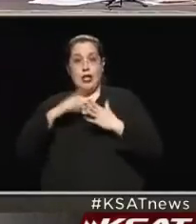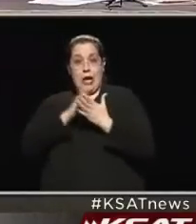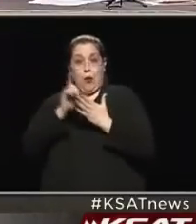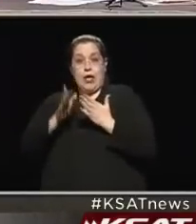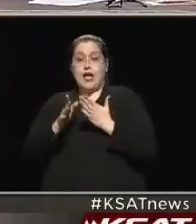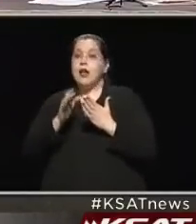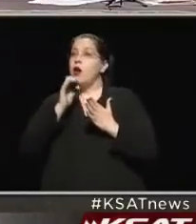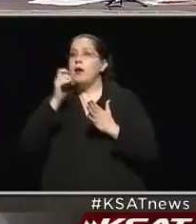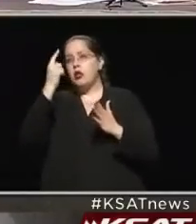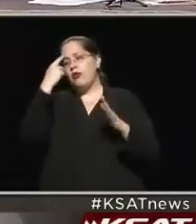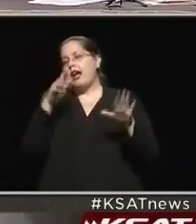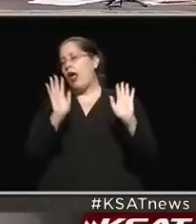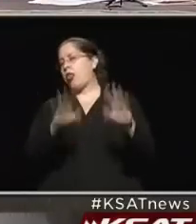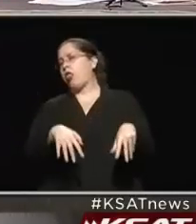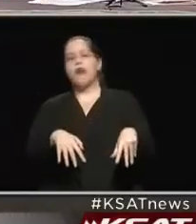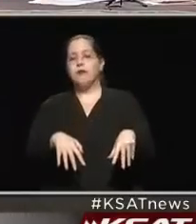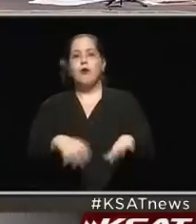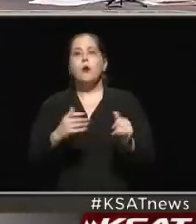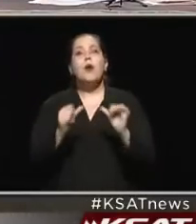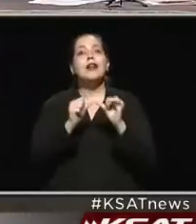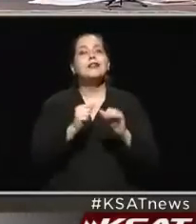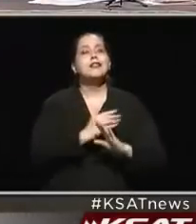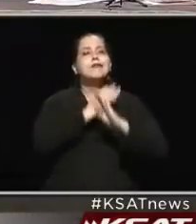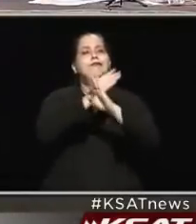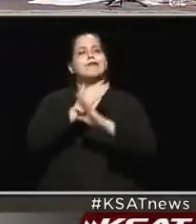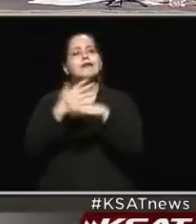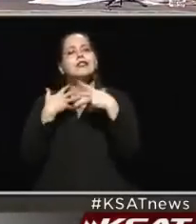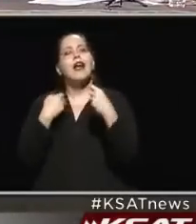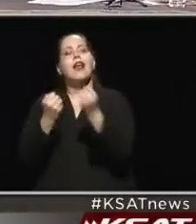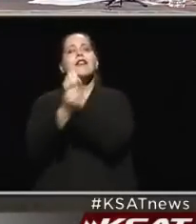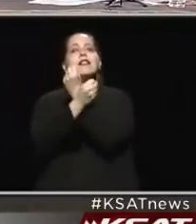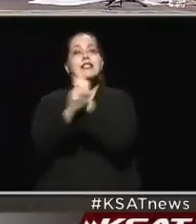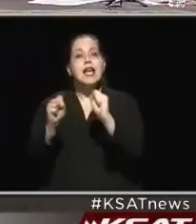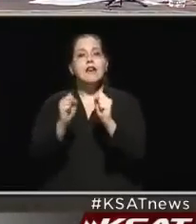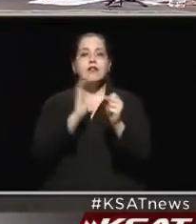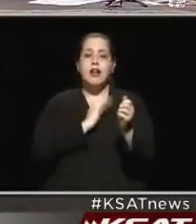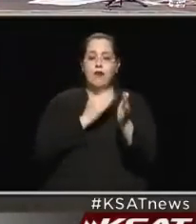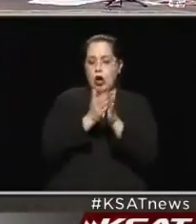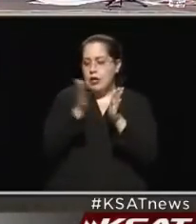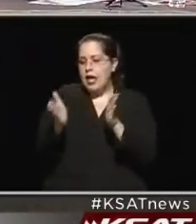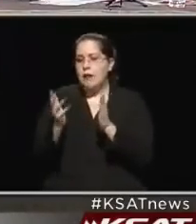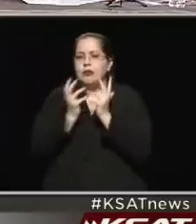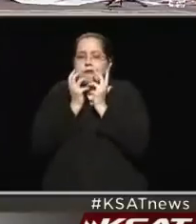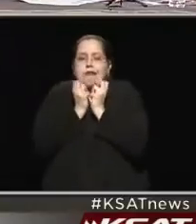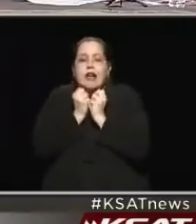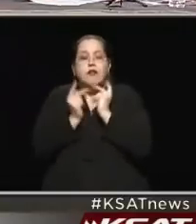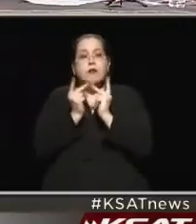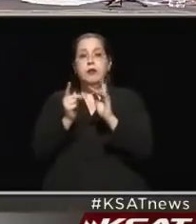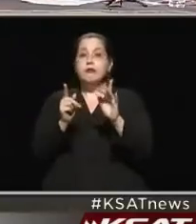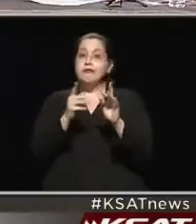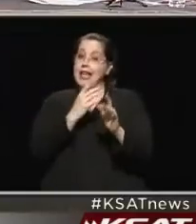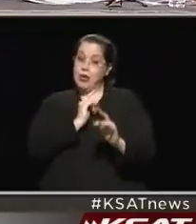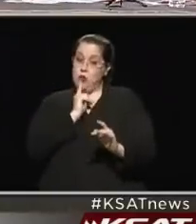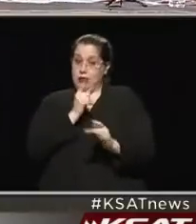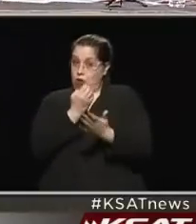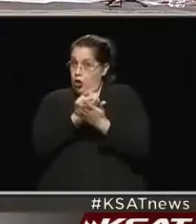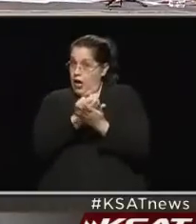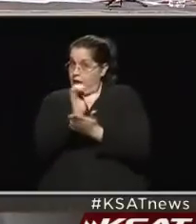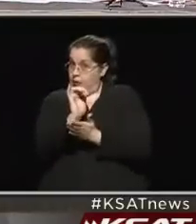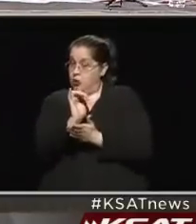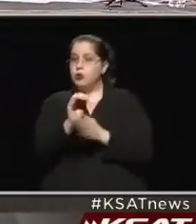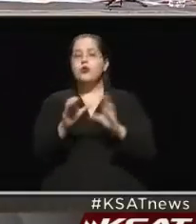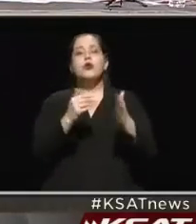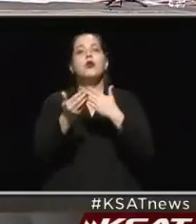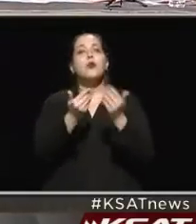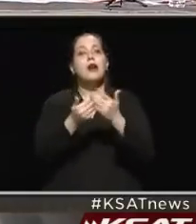not let your guard down. We want to continue to protect the health and safety of our neighbors, our loved ones, and ultimately our economy. So do what